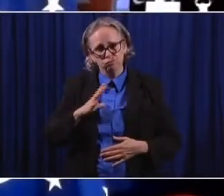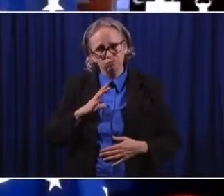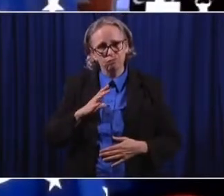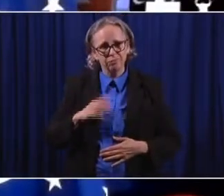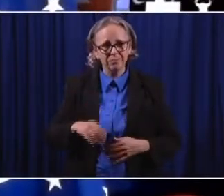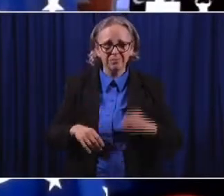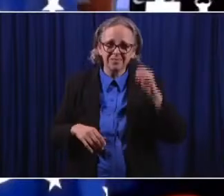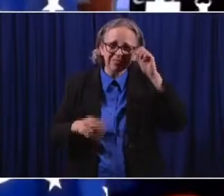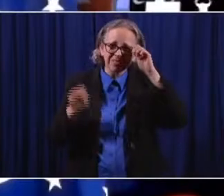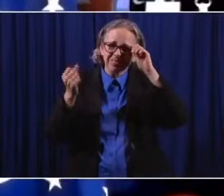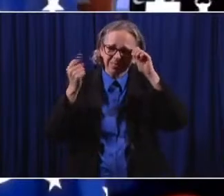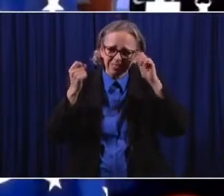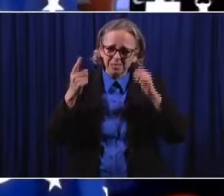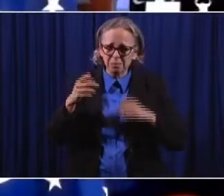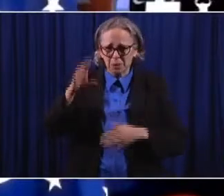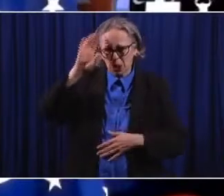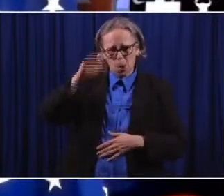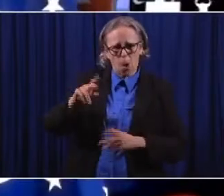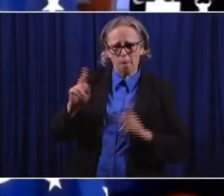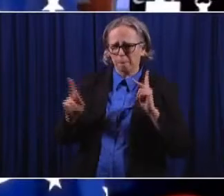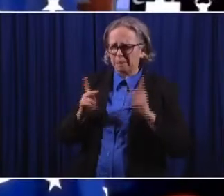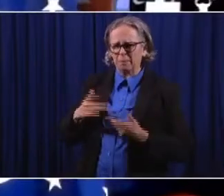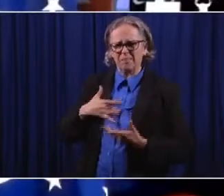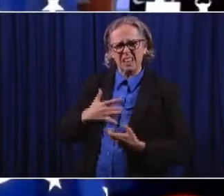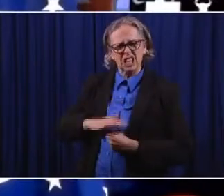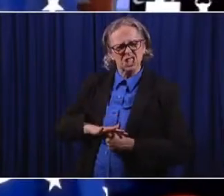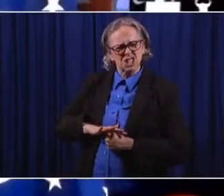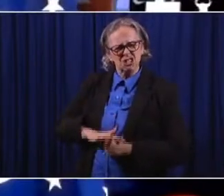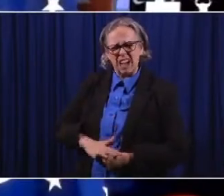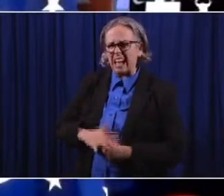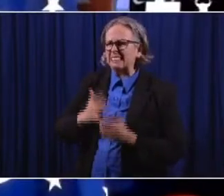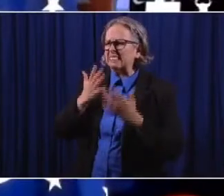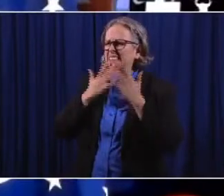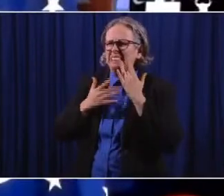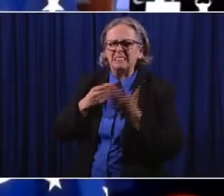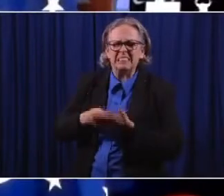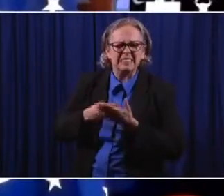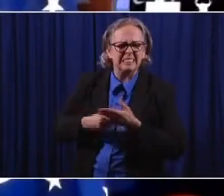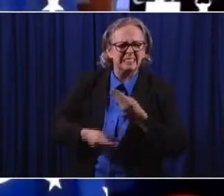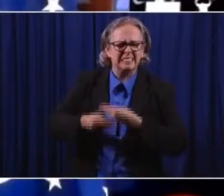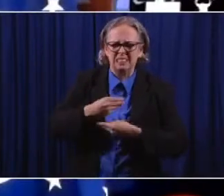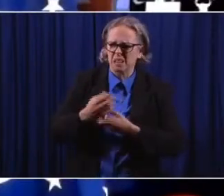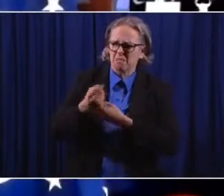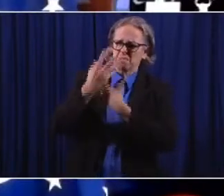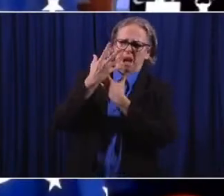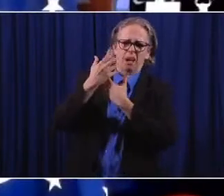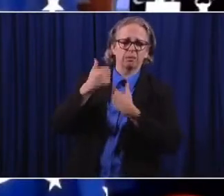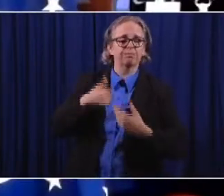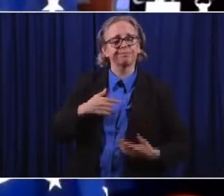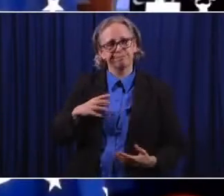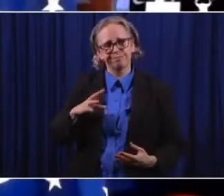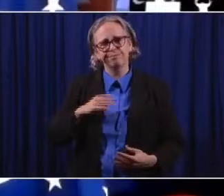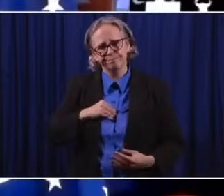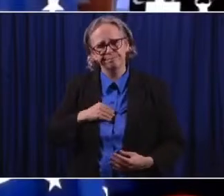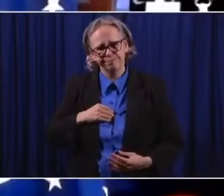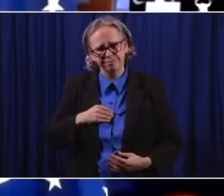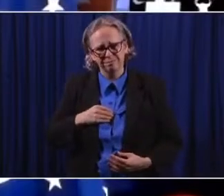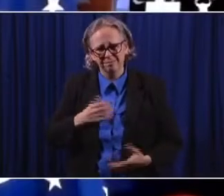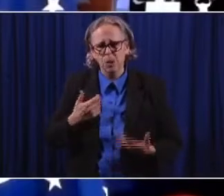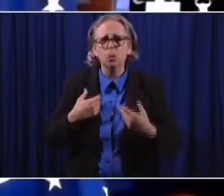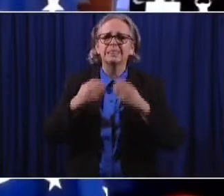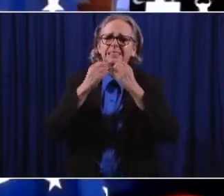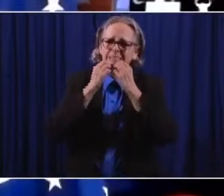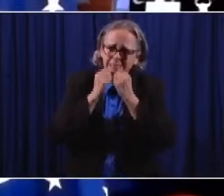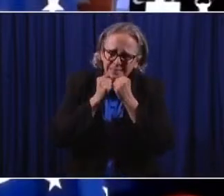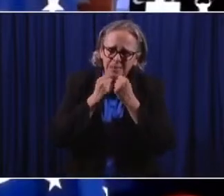struggling and they want to blow off a little steam at me, I'm happy to take it. But I'm going to care about them, and we're going to try to get things right,